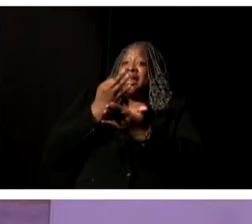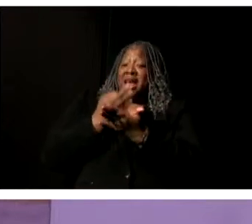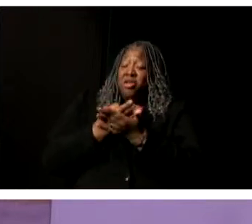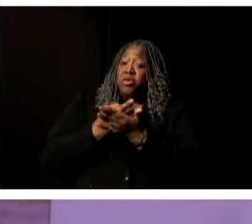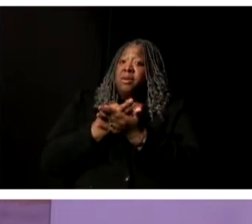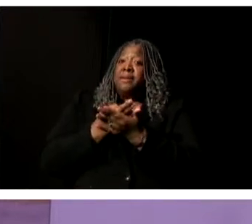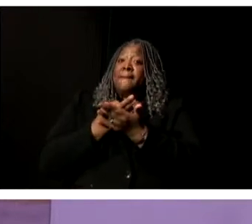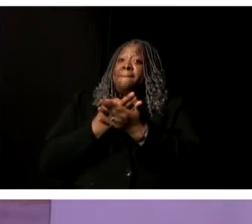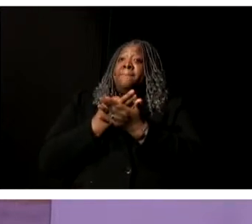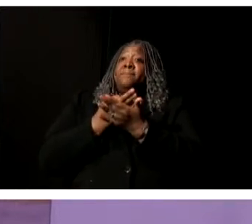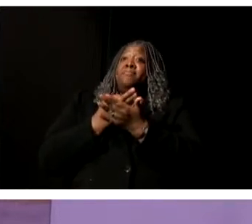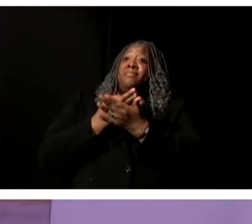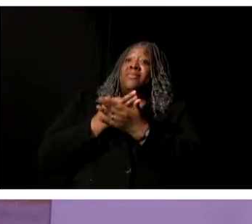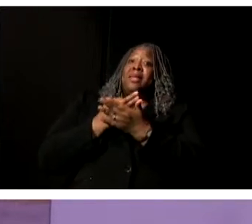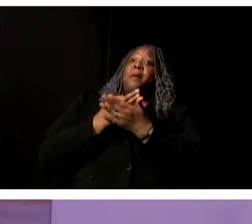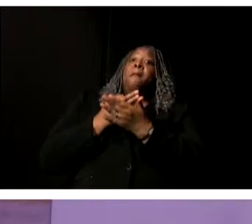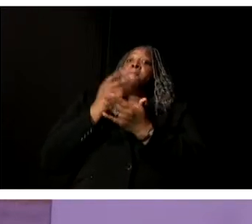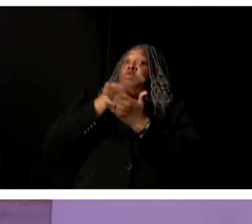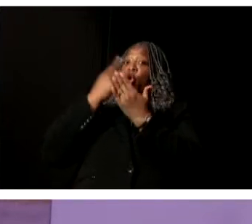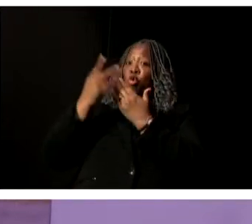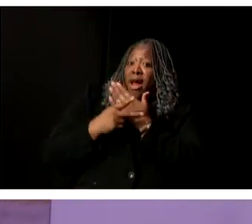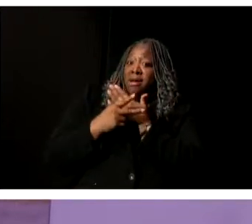Credit Union.